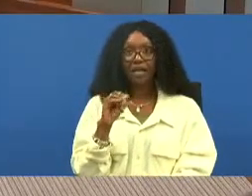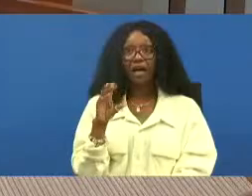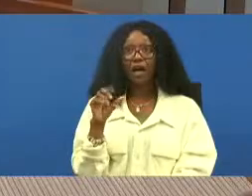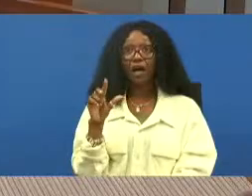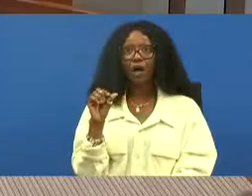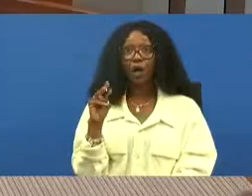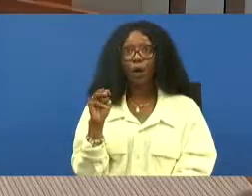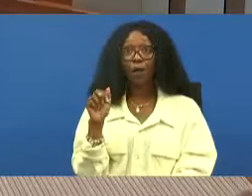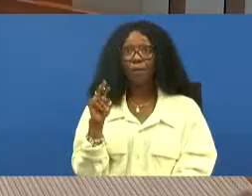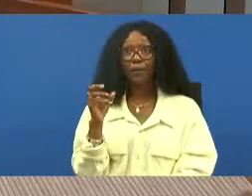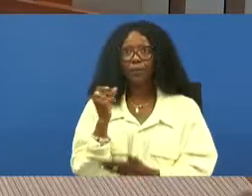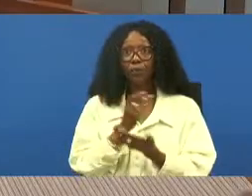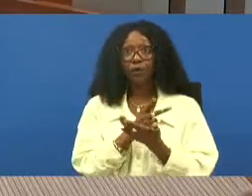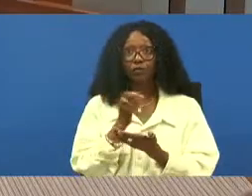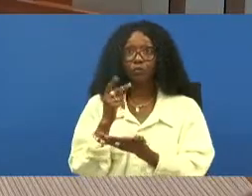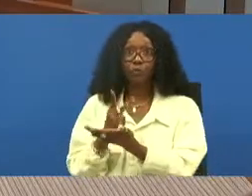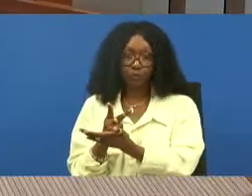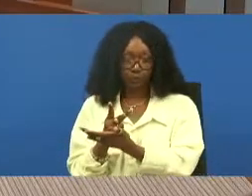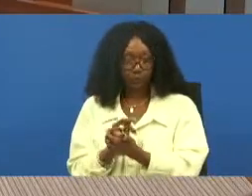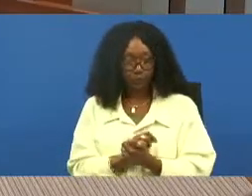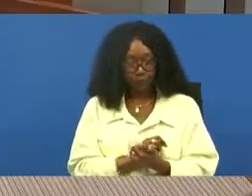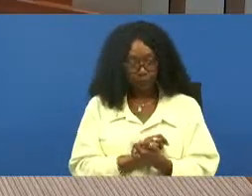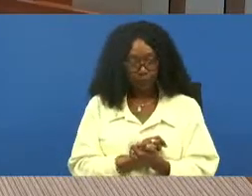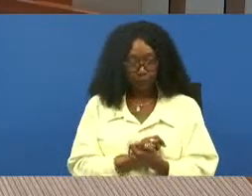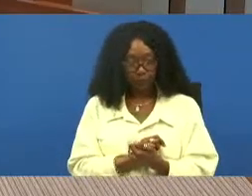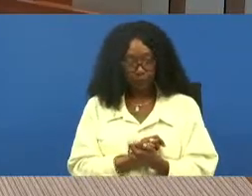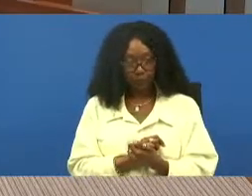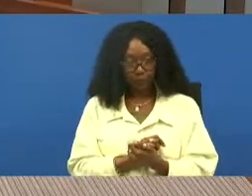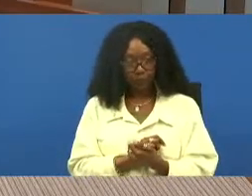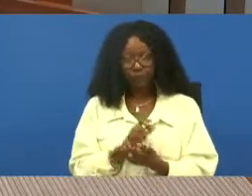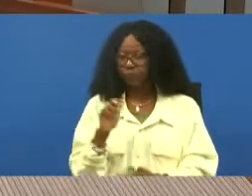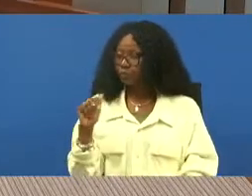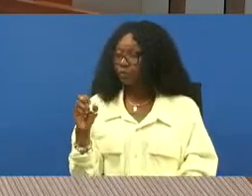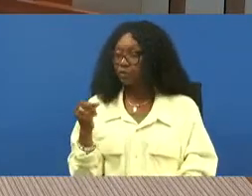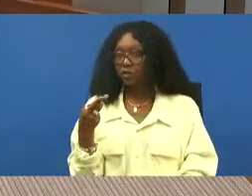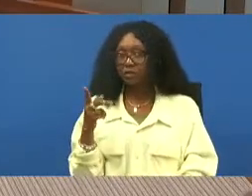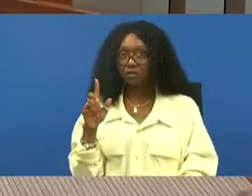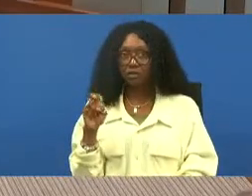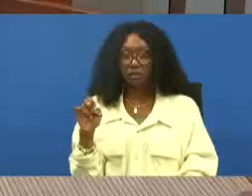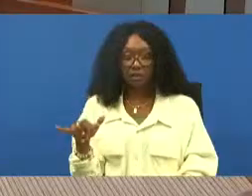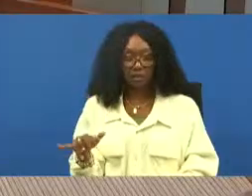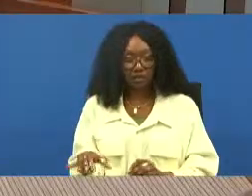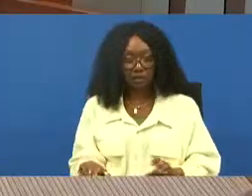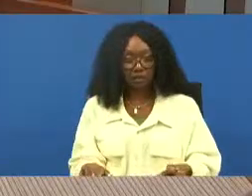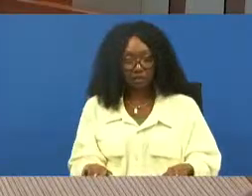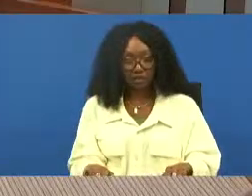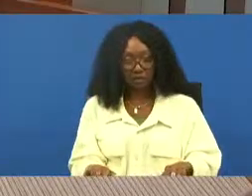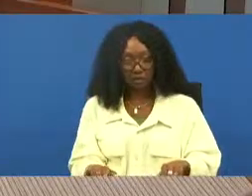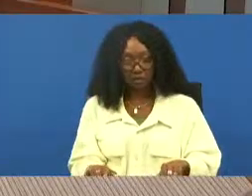opposed? Motion carries. Ashley, can you read the introductions, please?